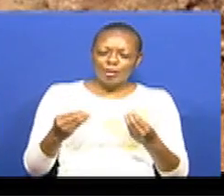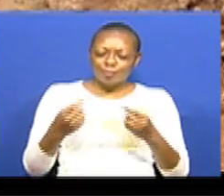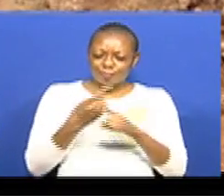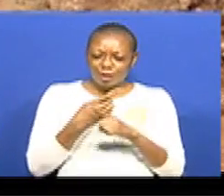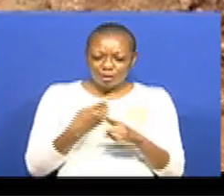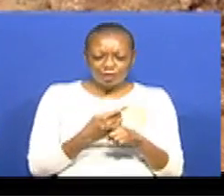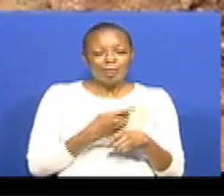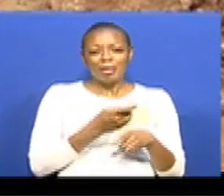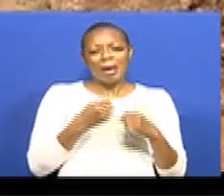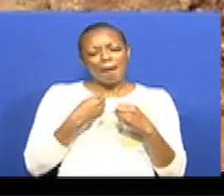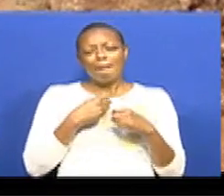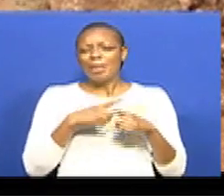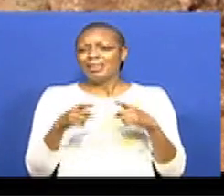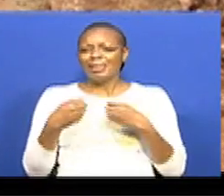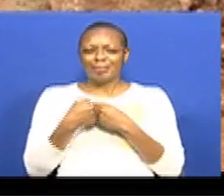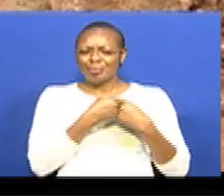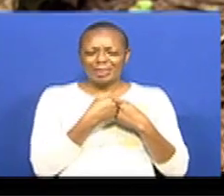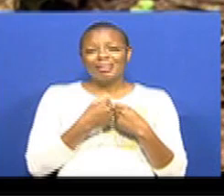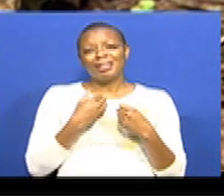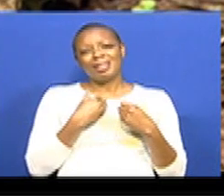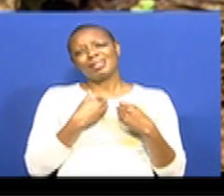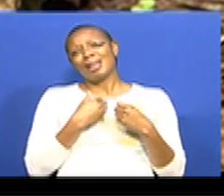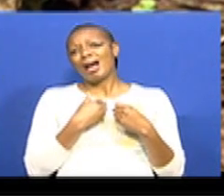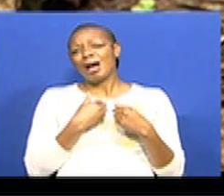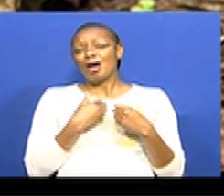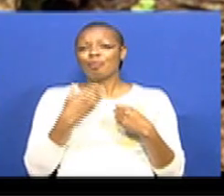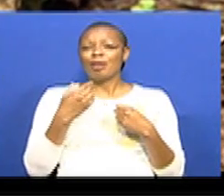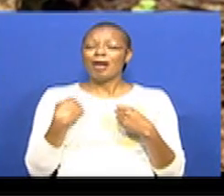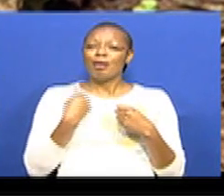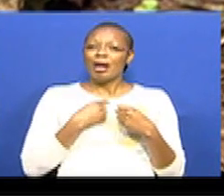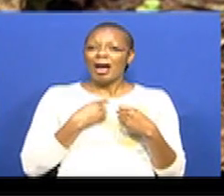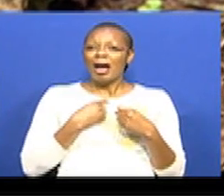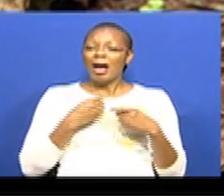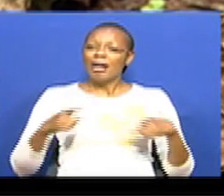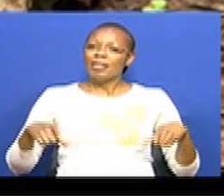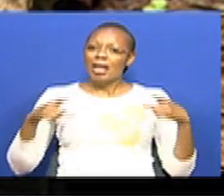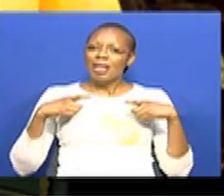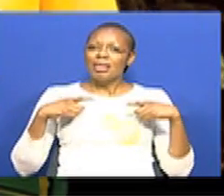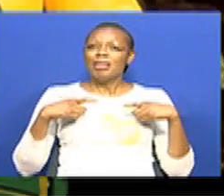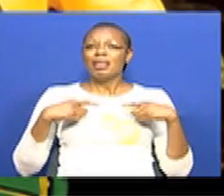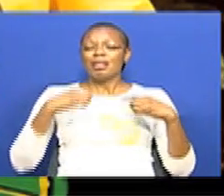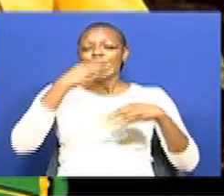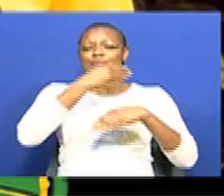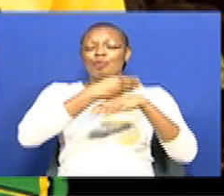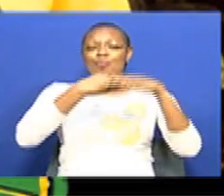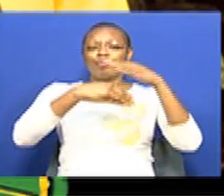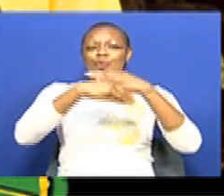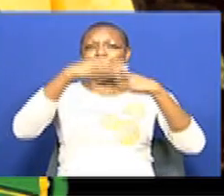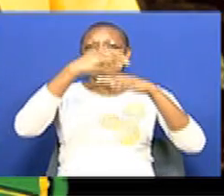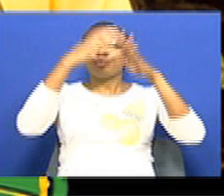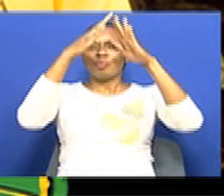spinach. And the challenge here and why is it going like this dry? Because